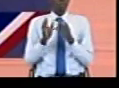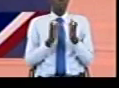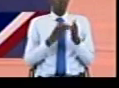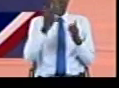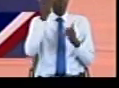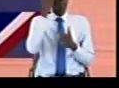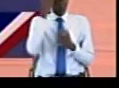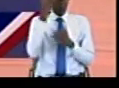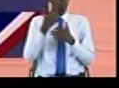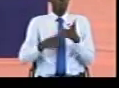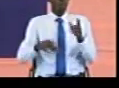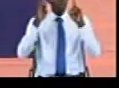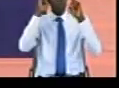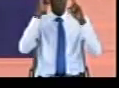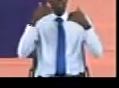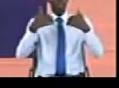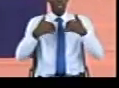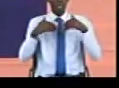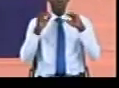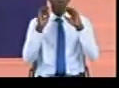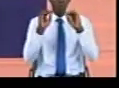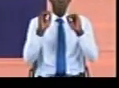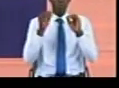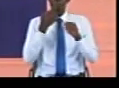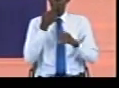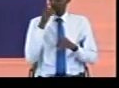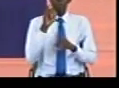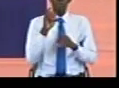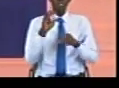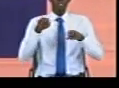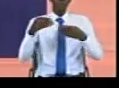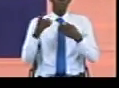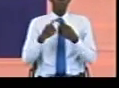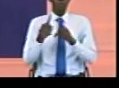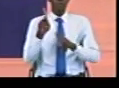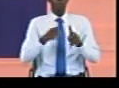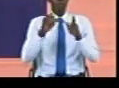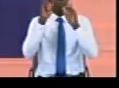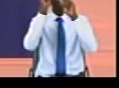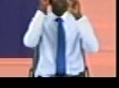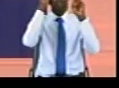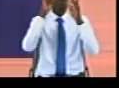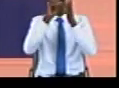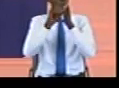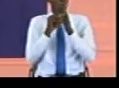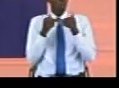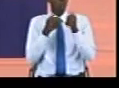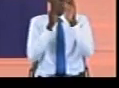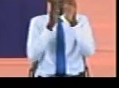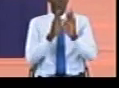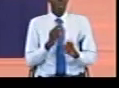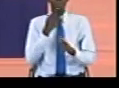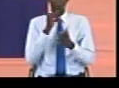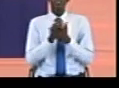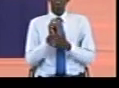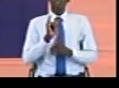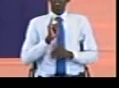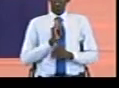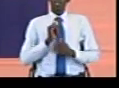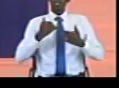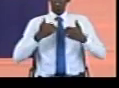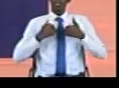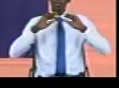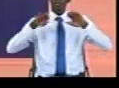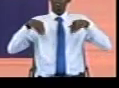knew what he had commanded, he knew what he had given to the people, to his own disciples, and he said, I have given them thy word, and